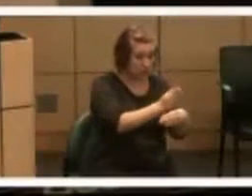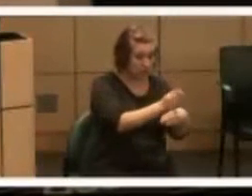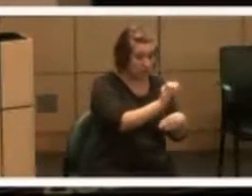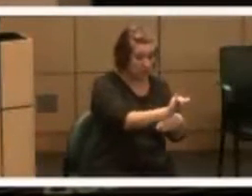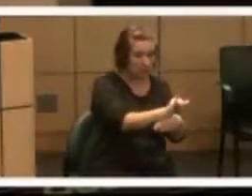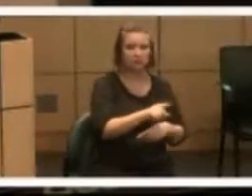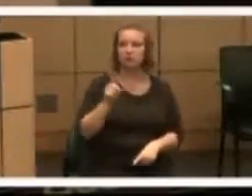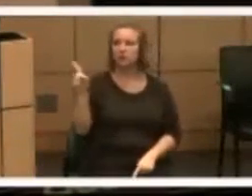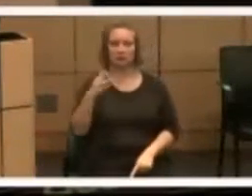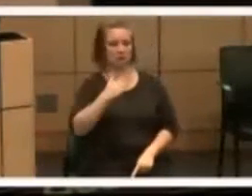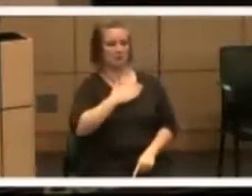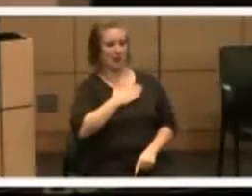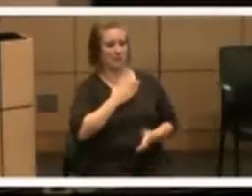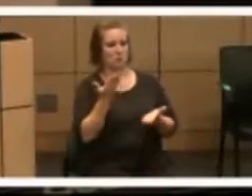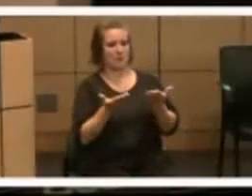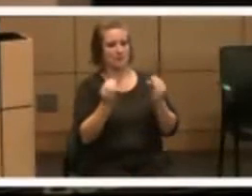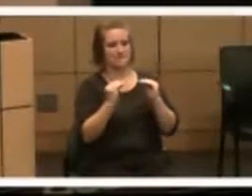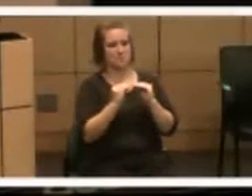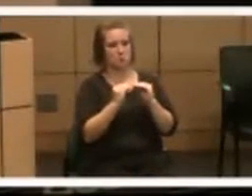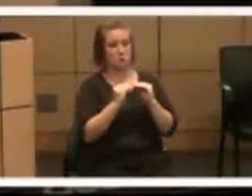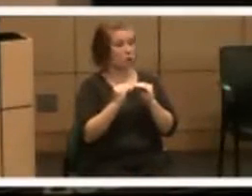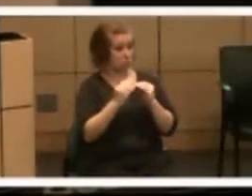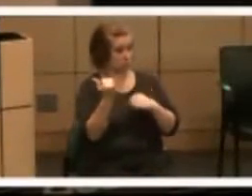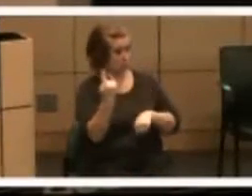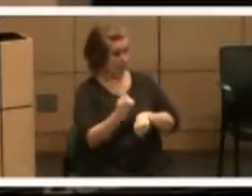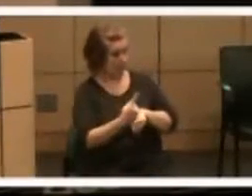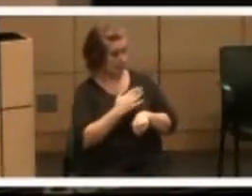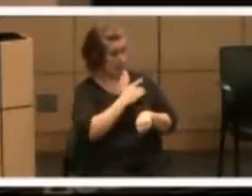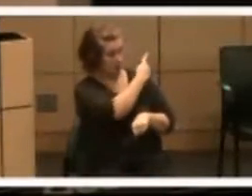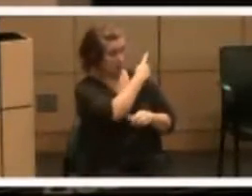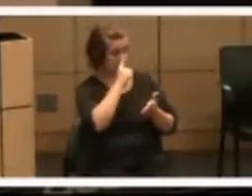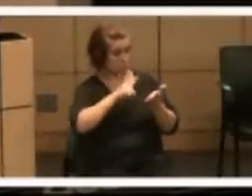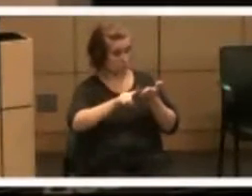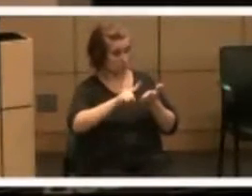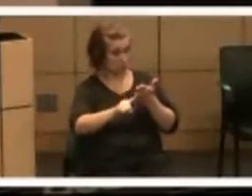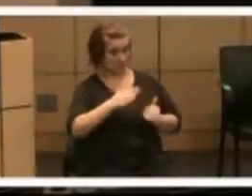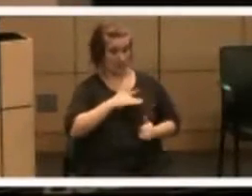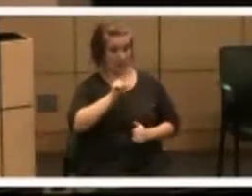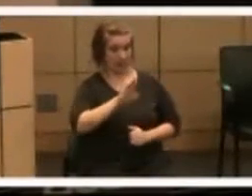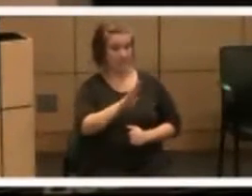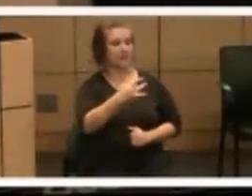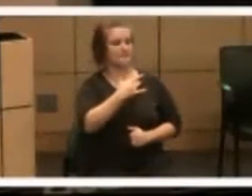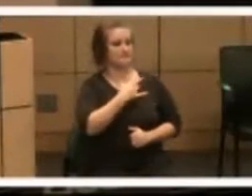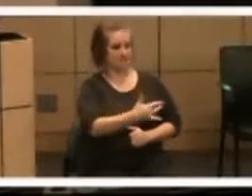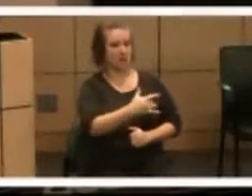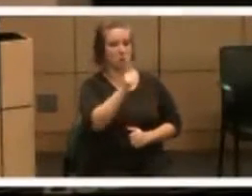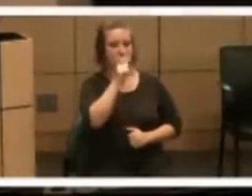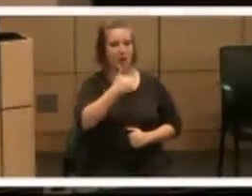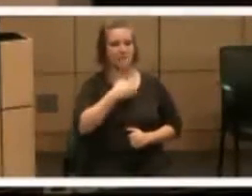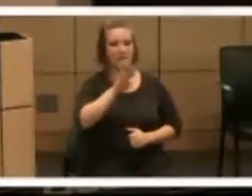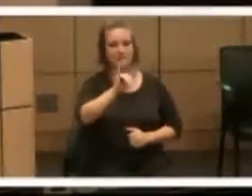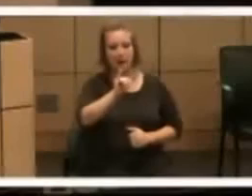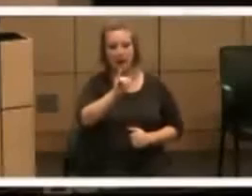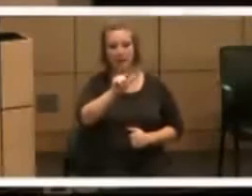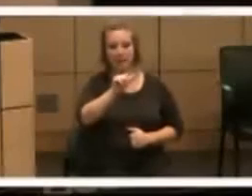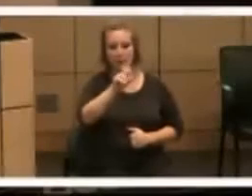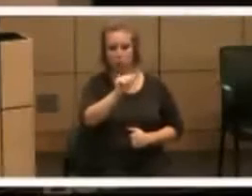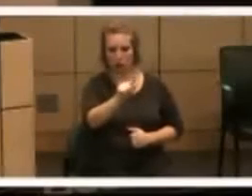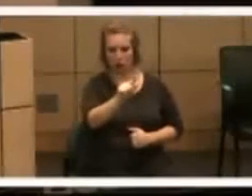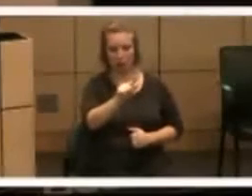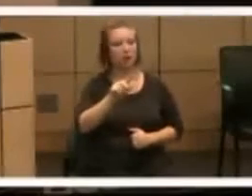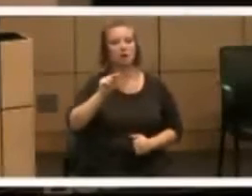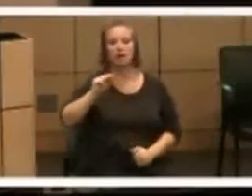Probably more, well, no, to date, the research that we've done in my lab has mostly been on children with bilateral hearing loss, and Nicole